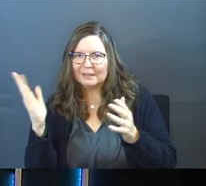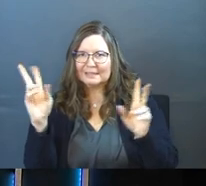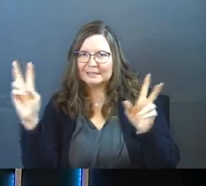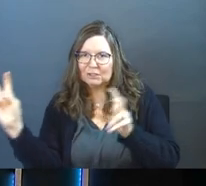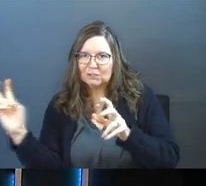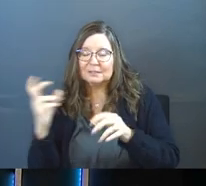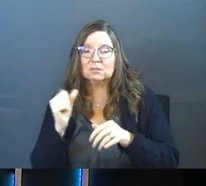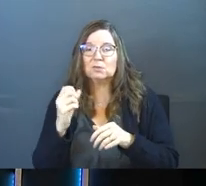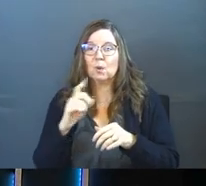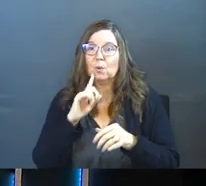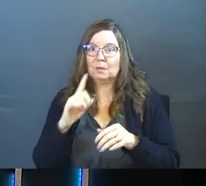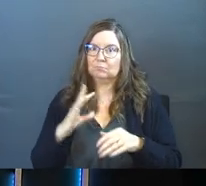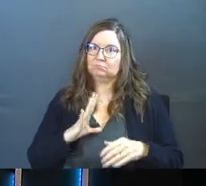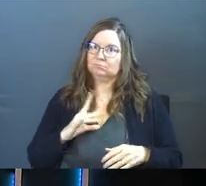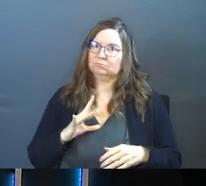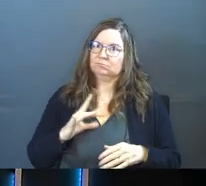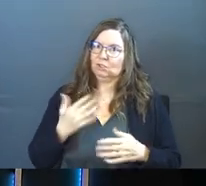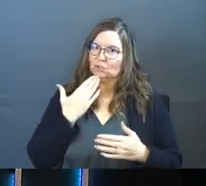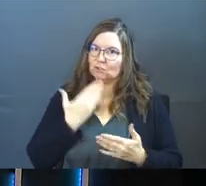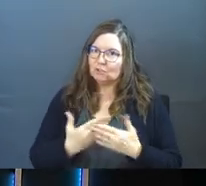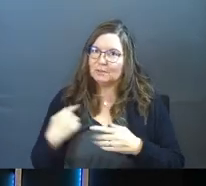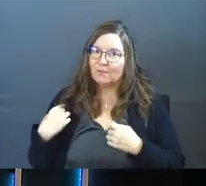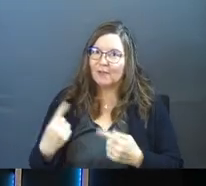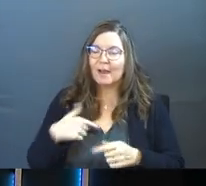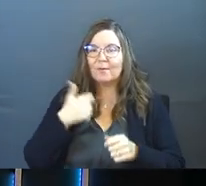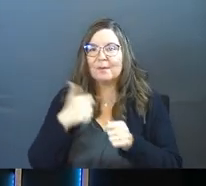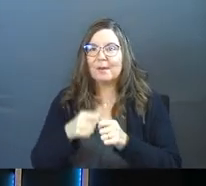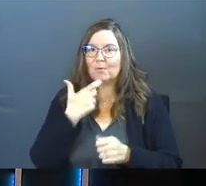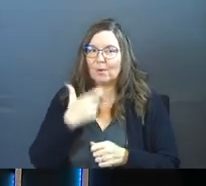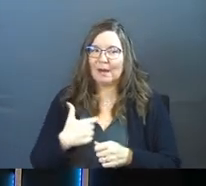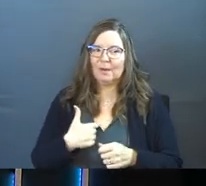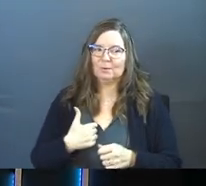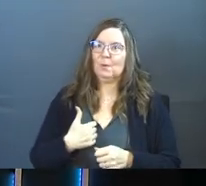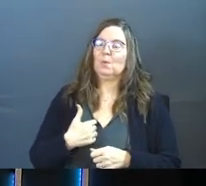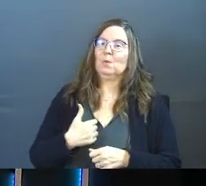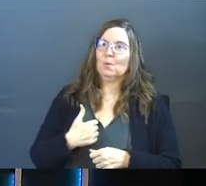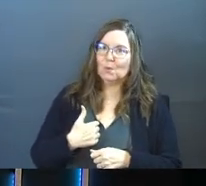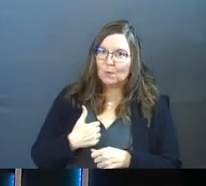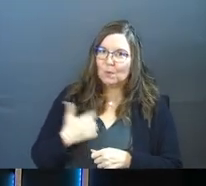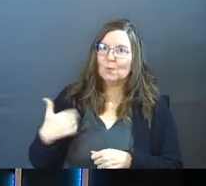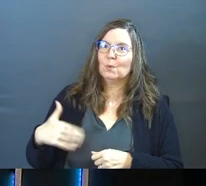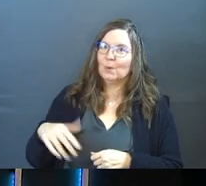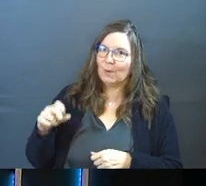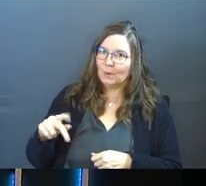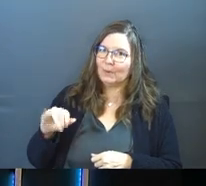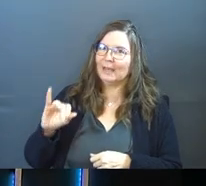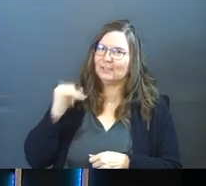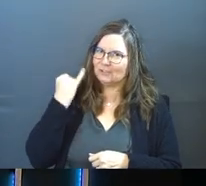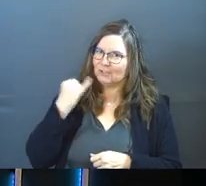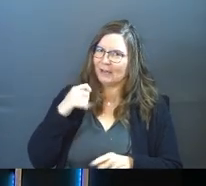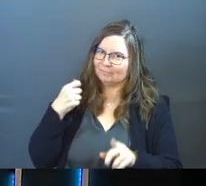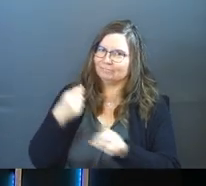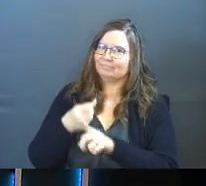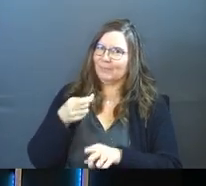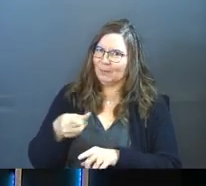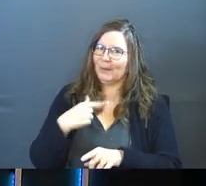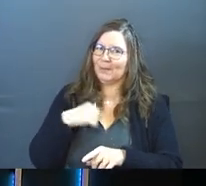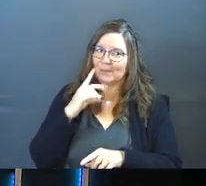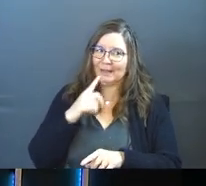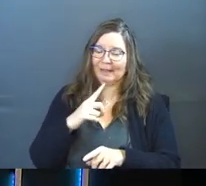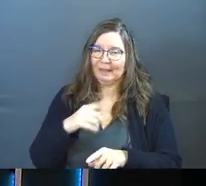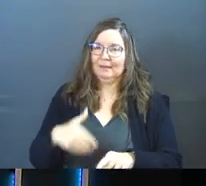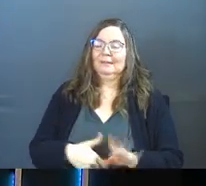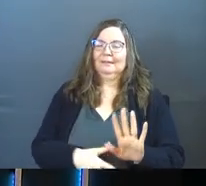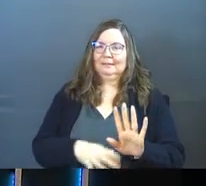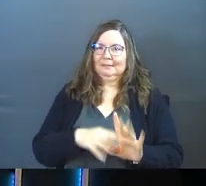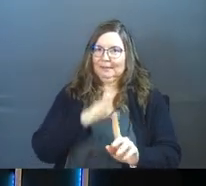series. And so it's been good so far. I remember watching and I was like, woo, okay, Josh will get you. Like, he'll get you right in the